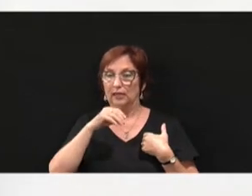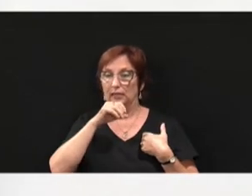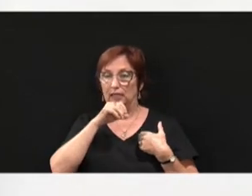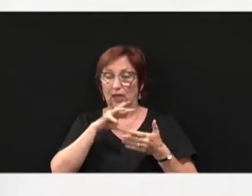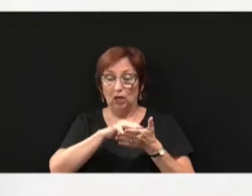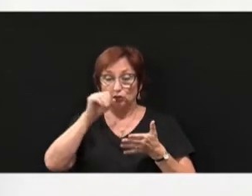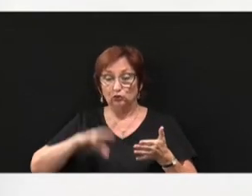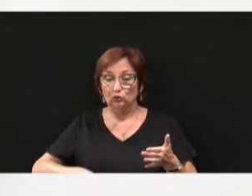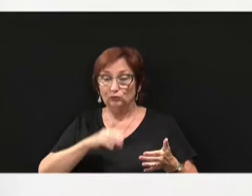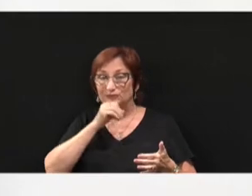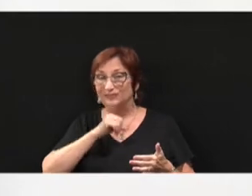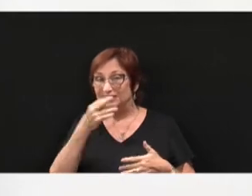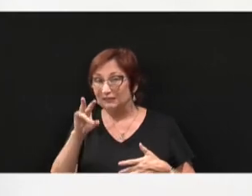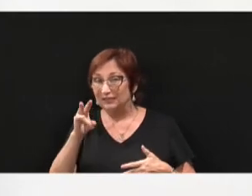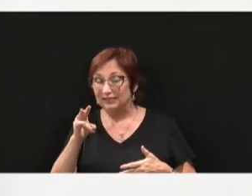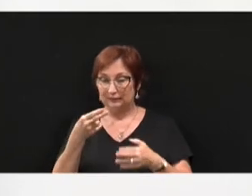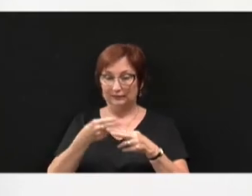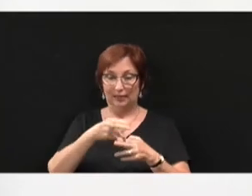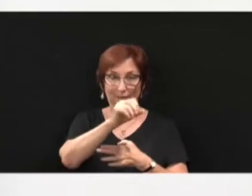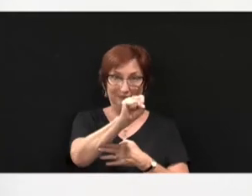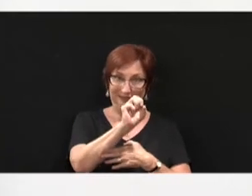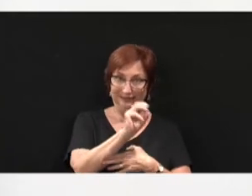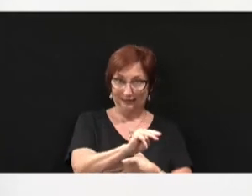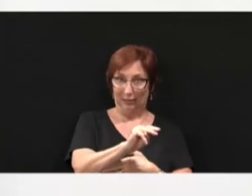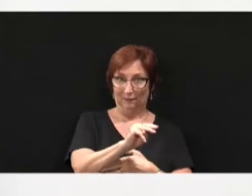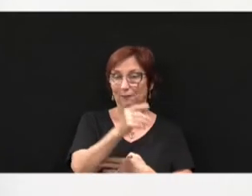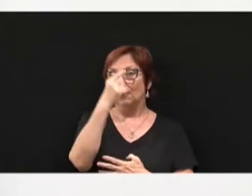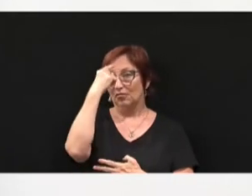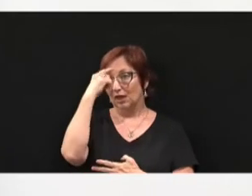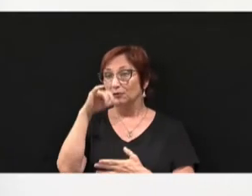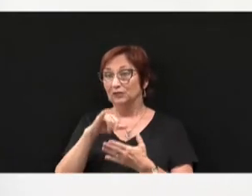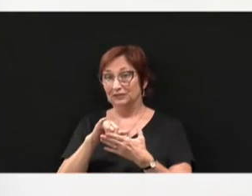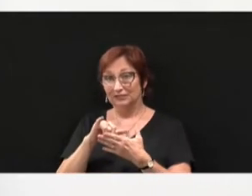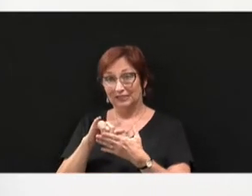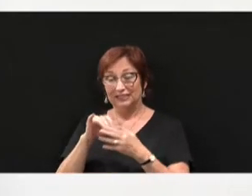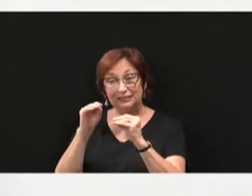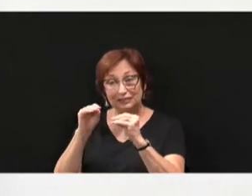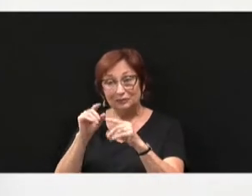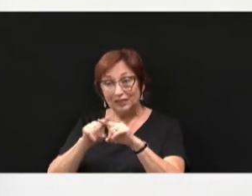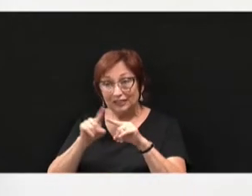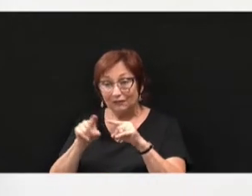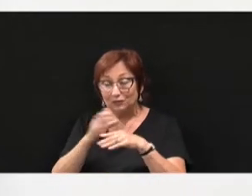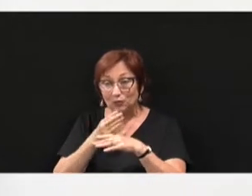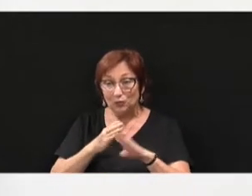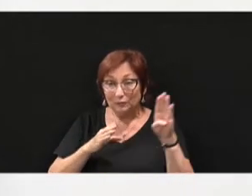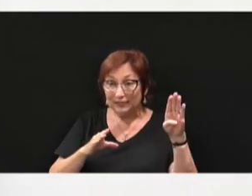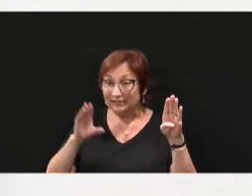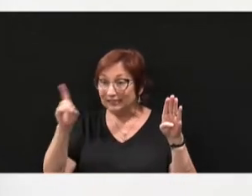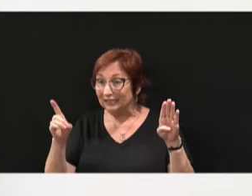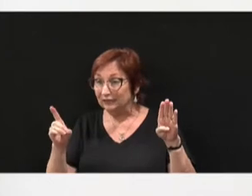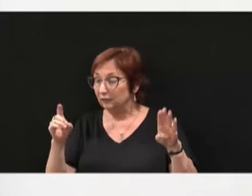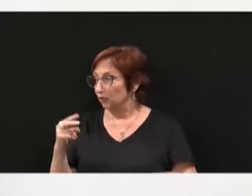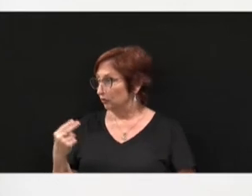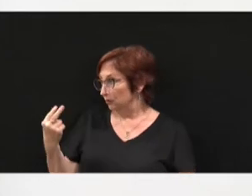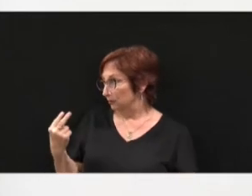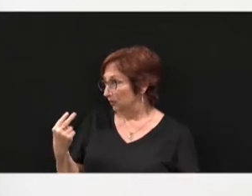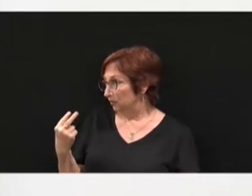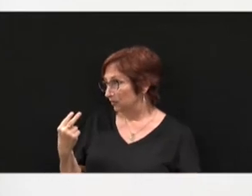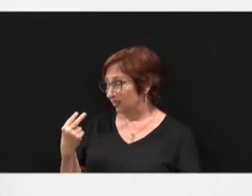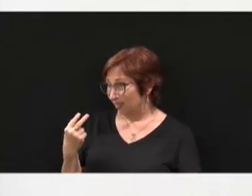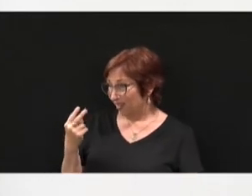student named Sam, who I thought I was going to teach him the difference in B's and D's, and he just looked at me and said, "And what's that supposed to do for